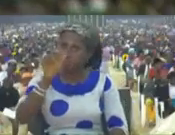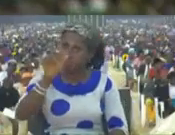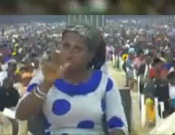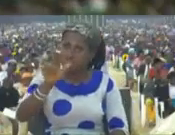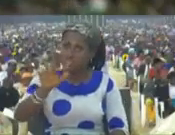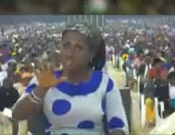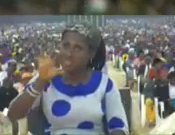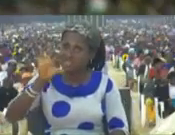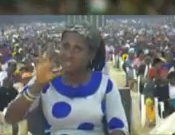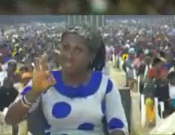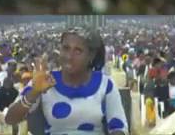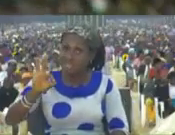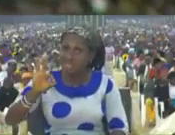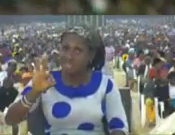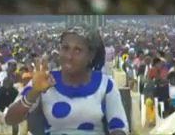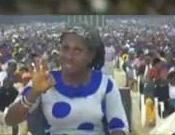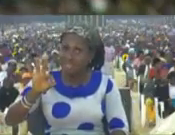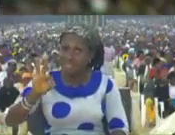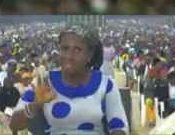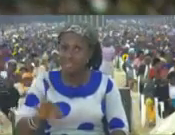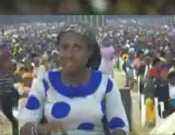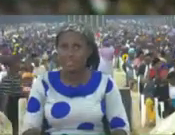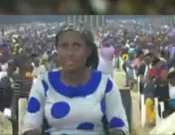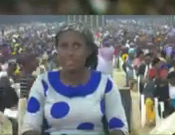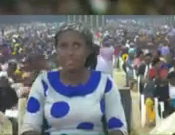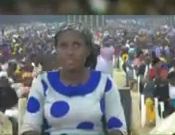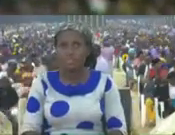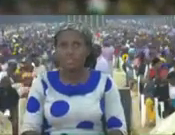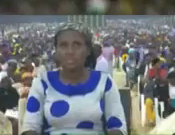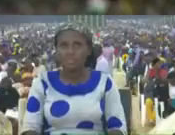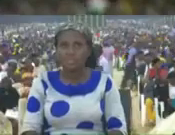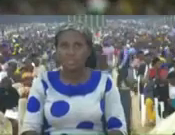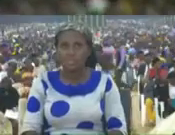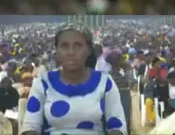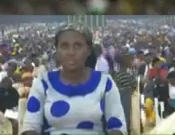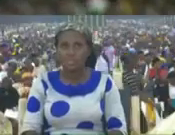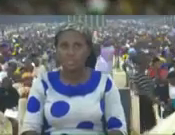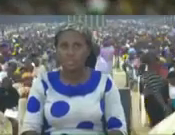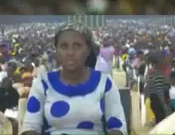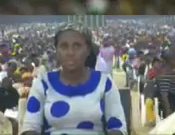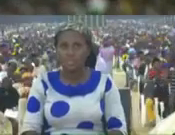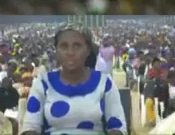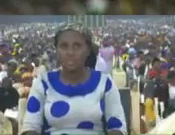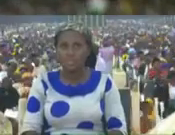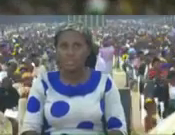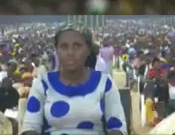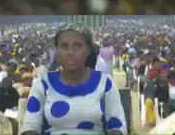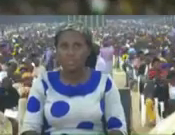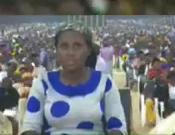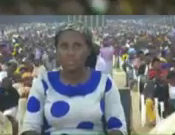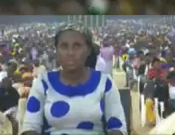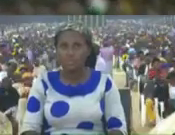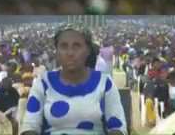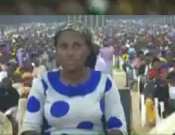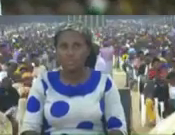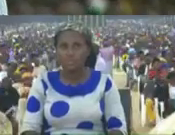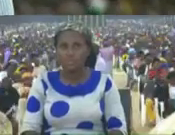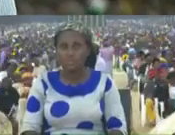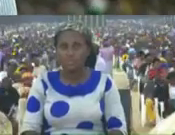because we have to hurry these people up. Say your testimony in 2 minutes because of others and because of time.